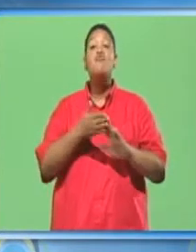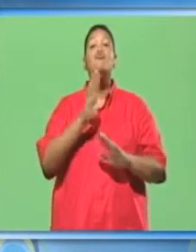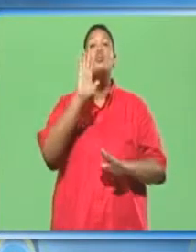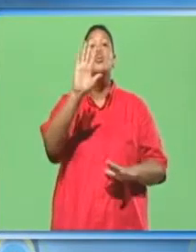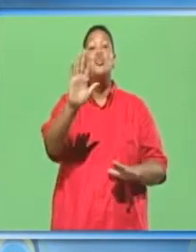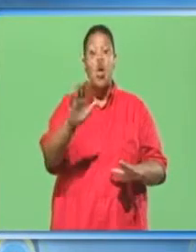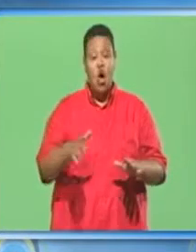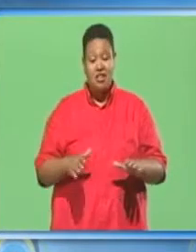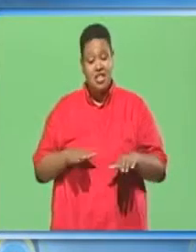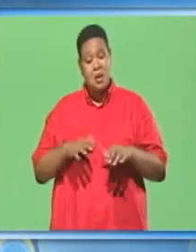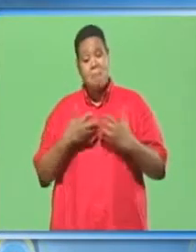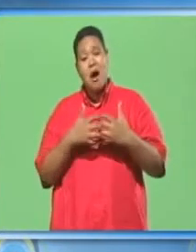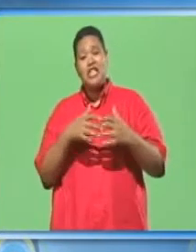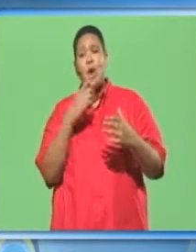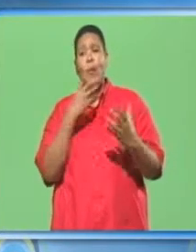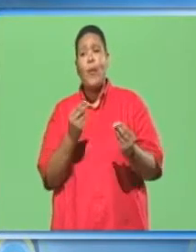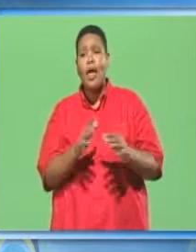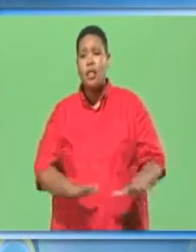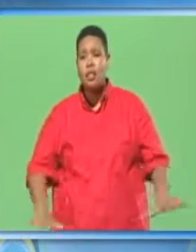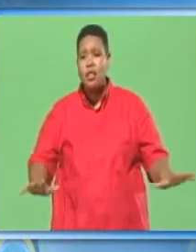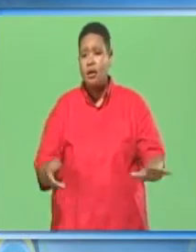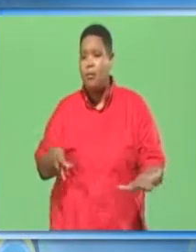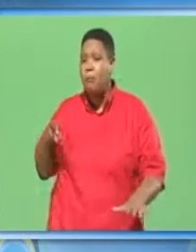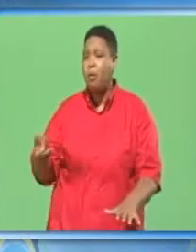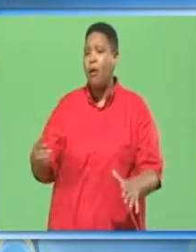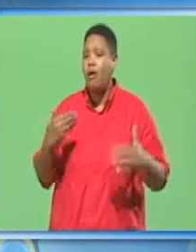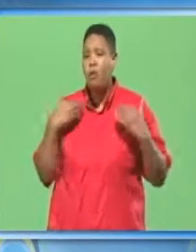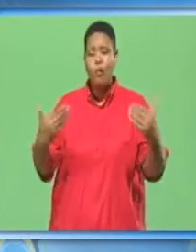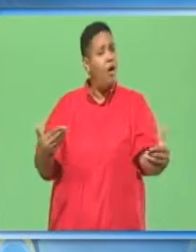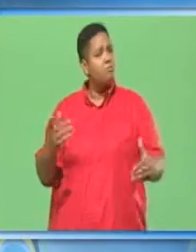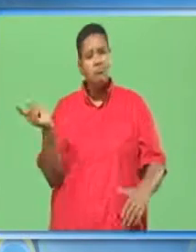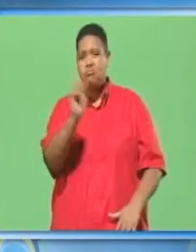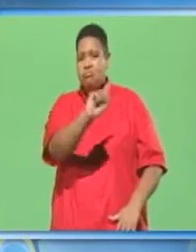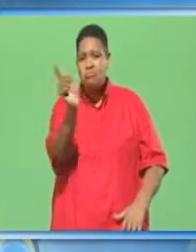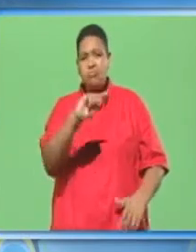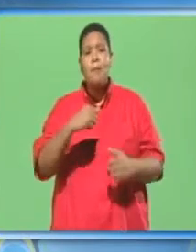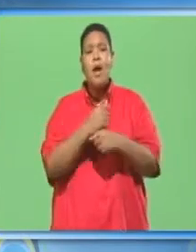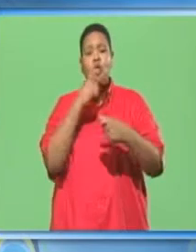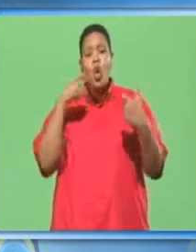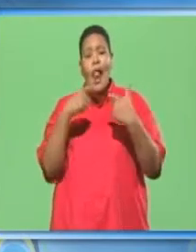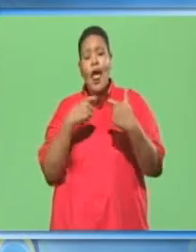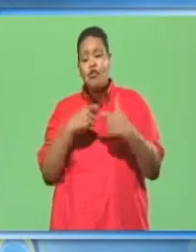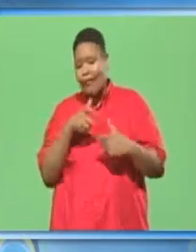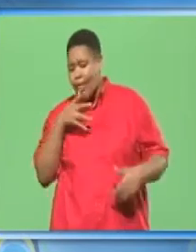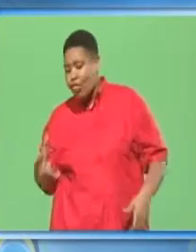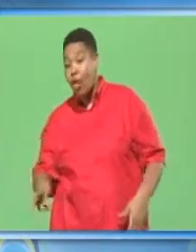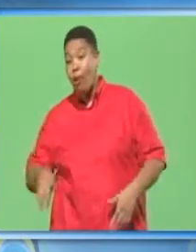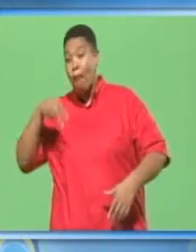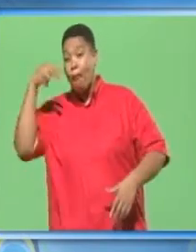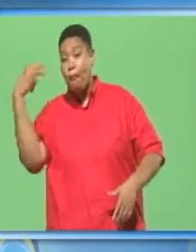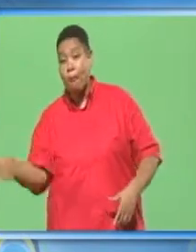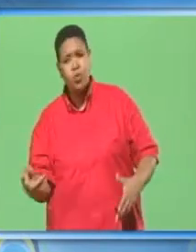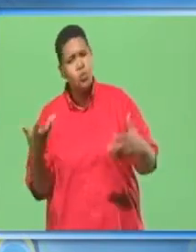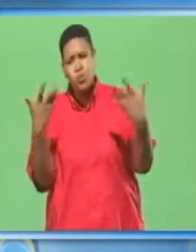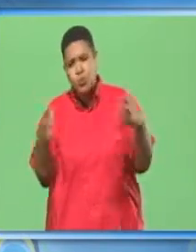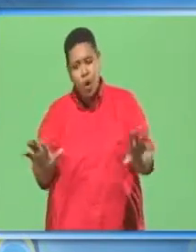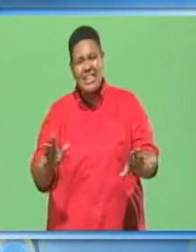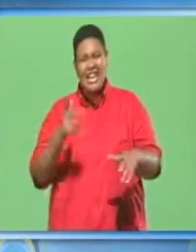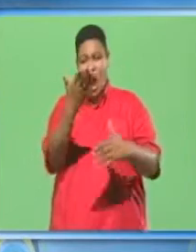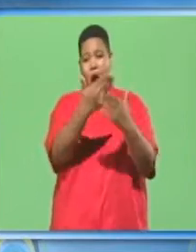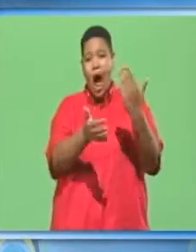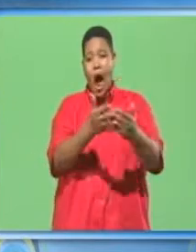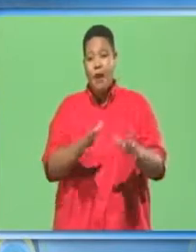wet areas. Make sure the electrical cord is out of the way. Keep your hands away from the